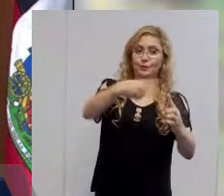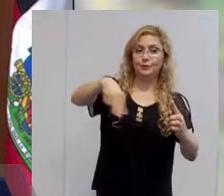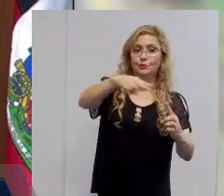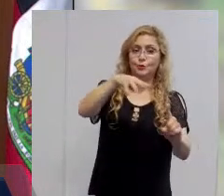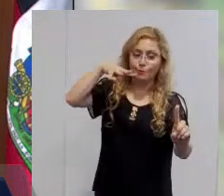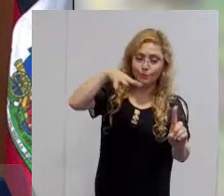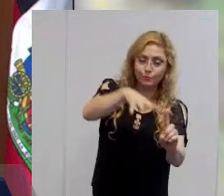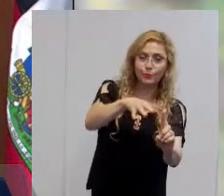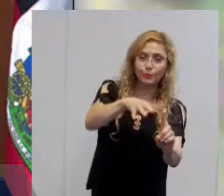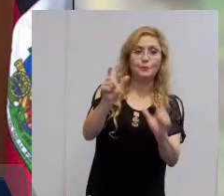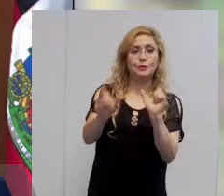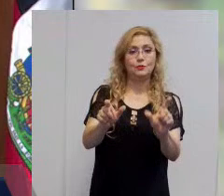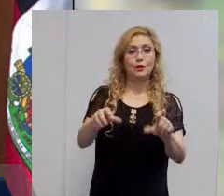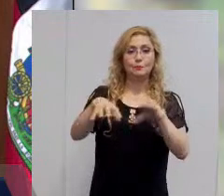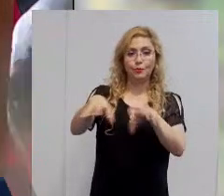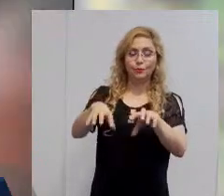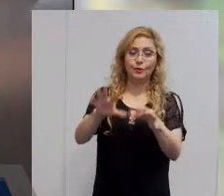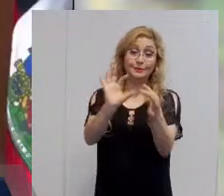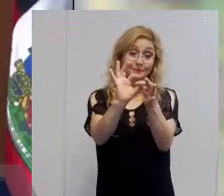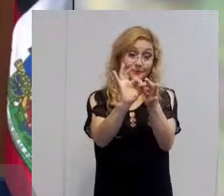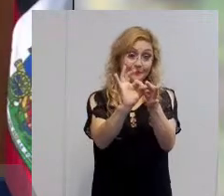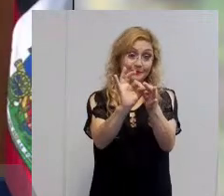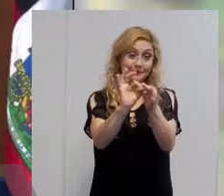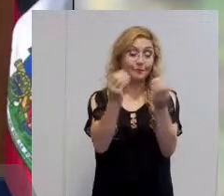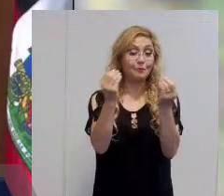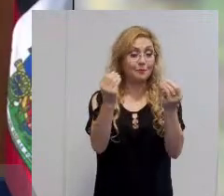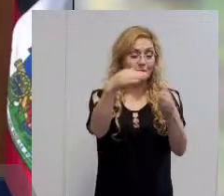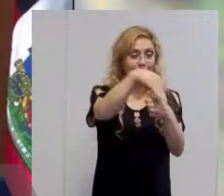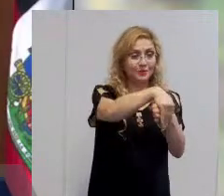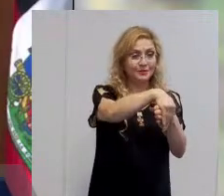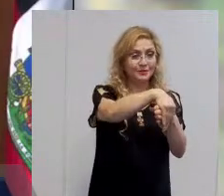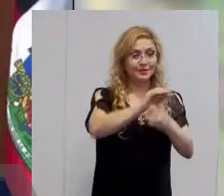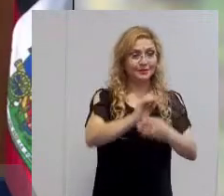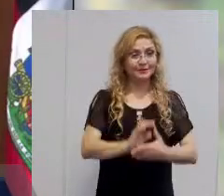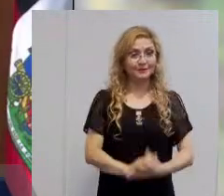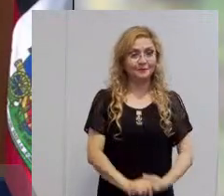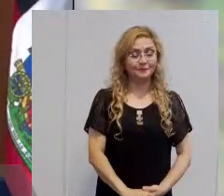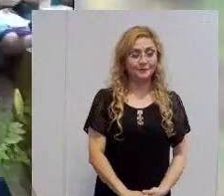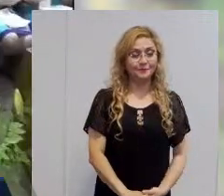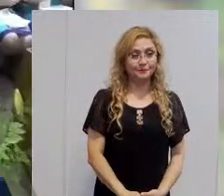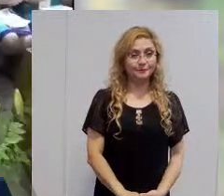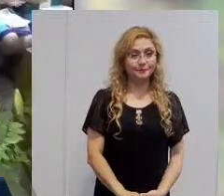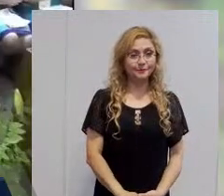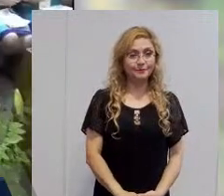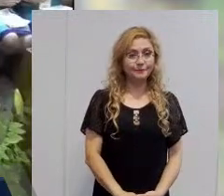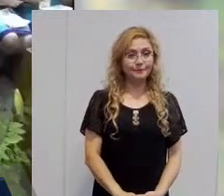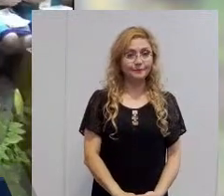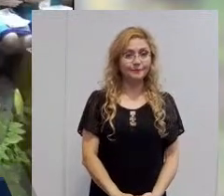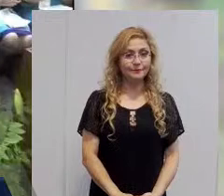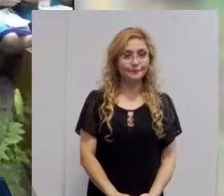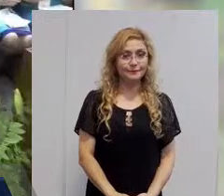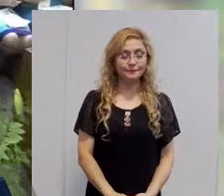also for so that we may have a positive impact on the producers. So thank you.